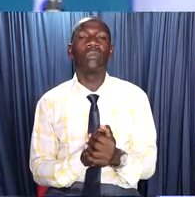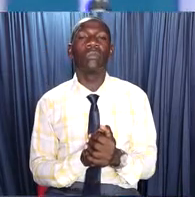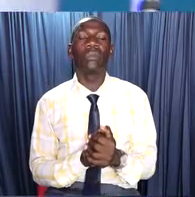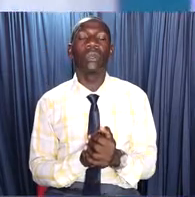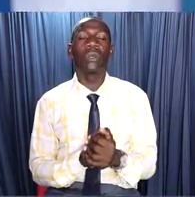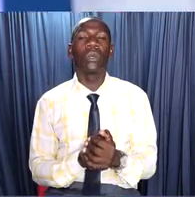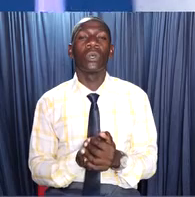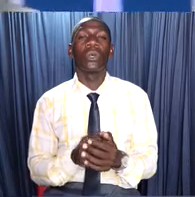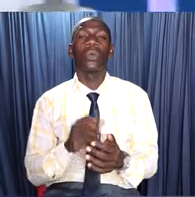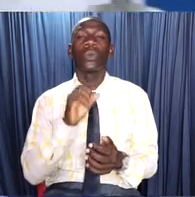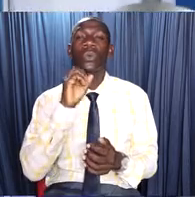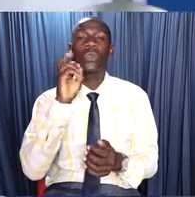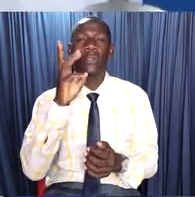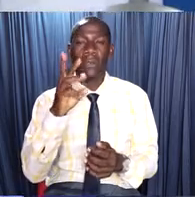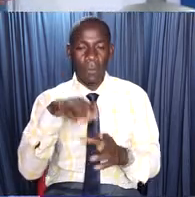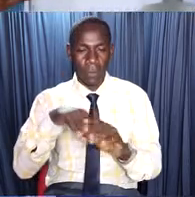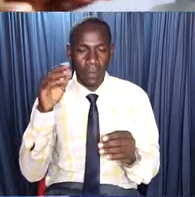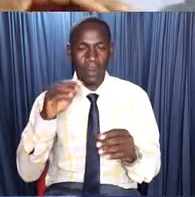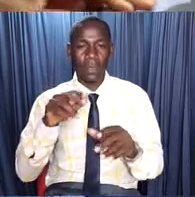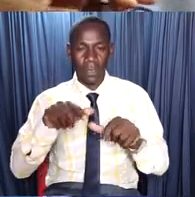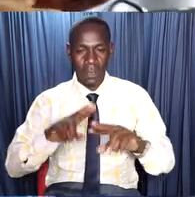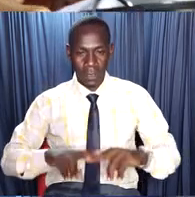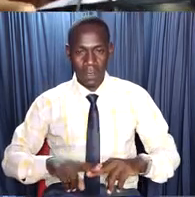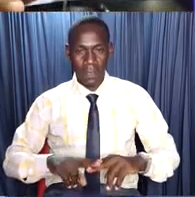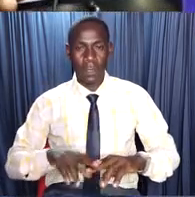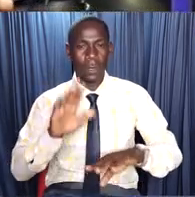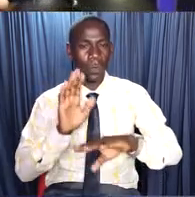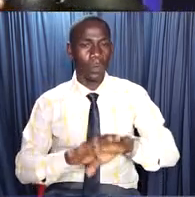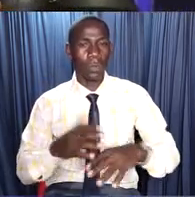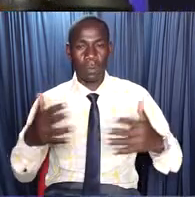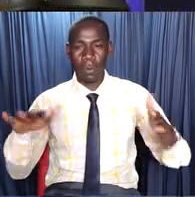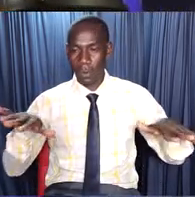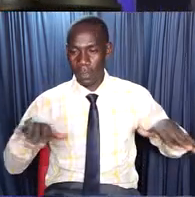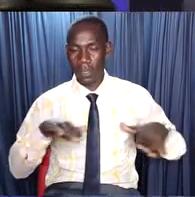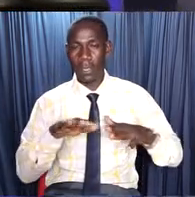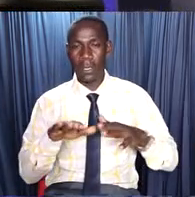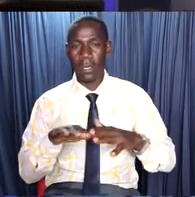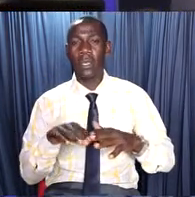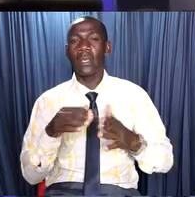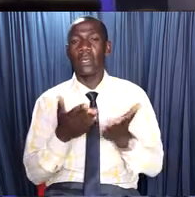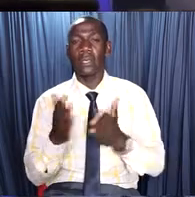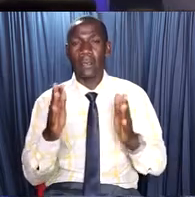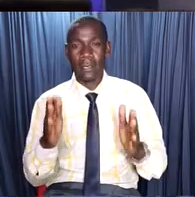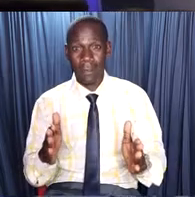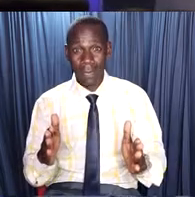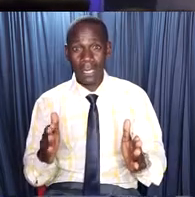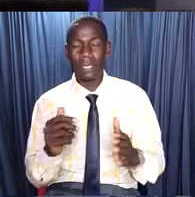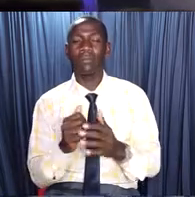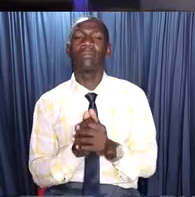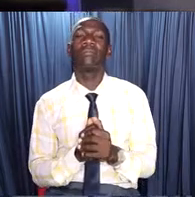tomorrow, tamuona pale aketipo. You will find where he sits. Kwenye mema is a place of good things. Na ni mtumwa kweli. And yet